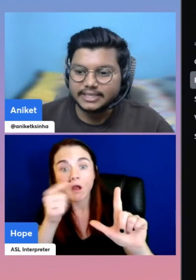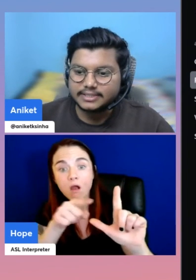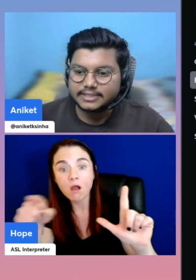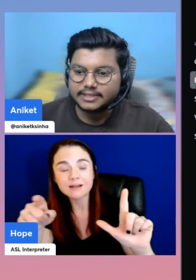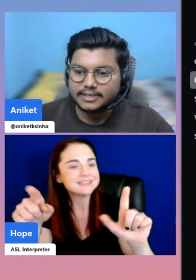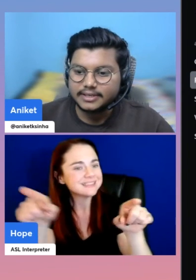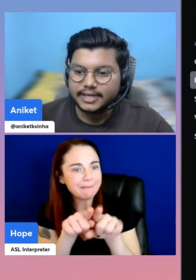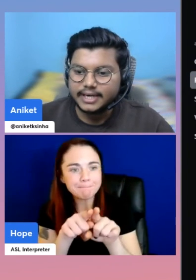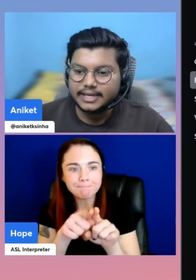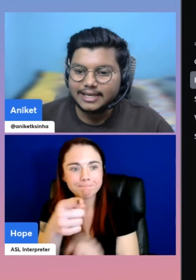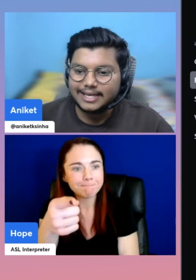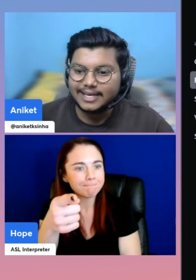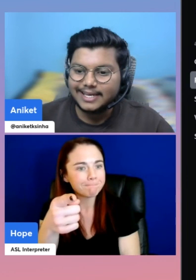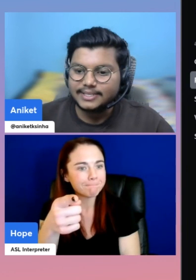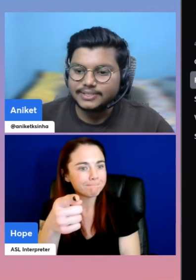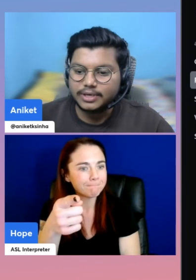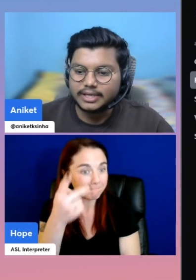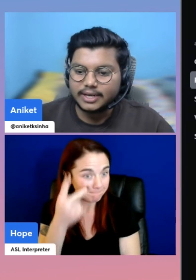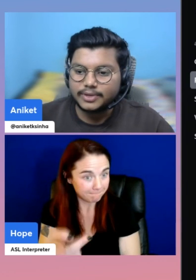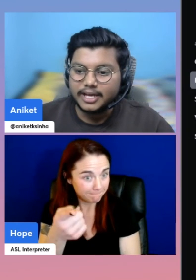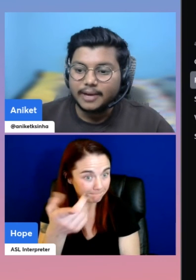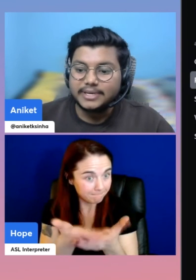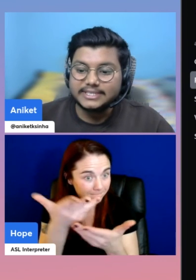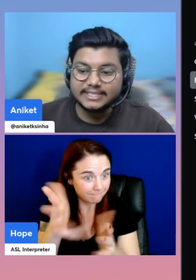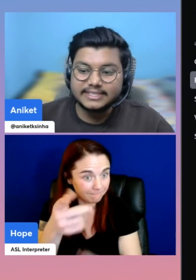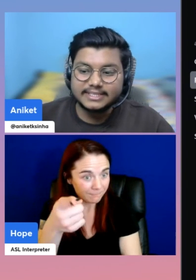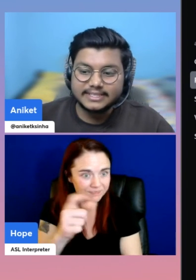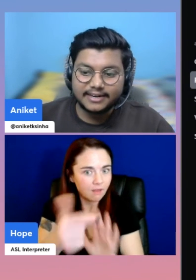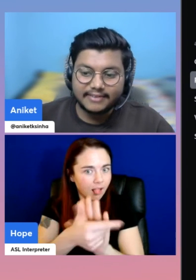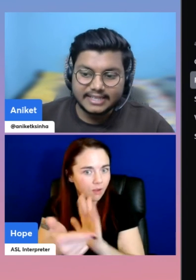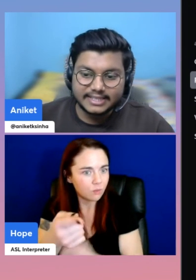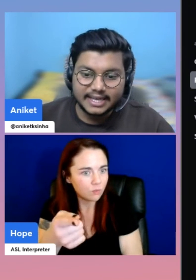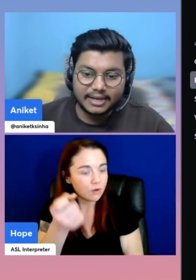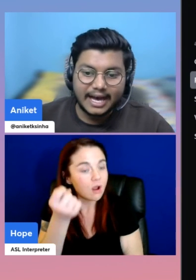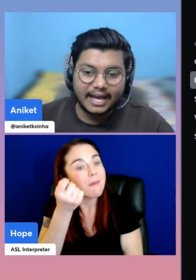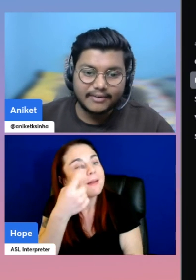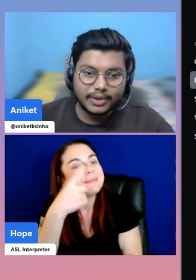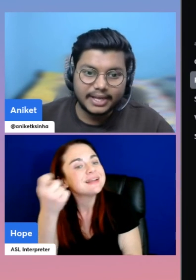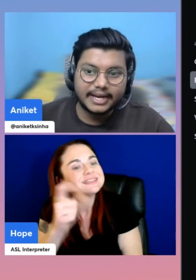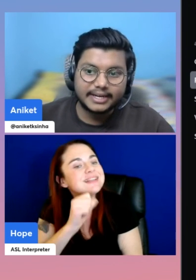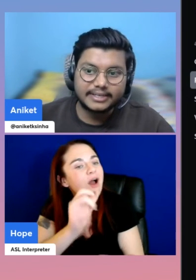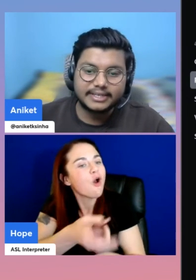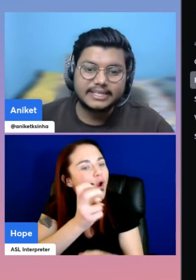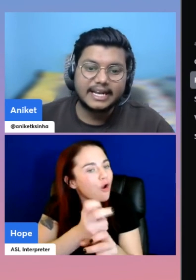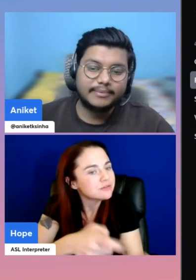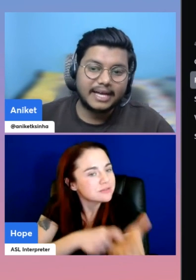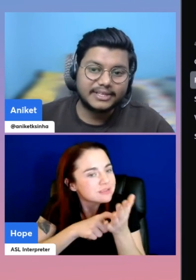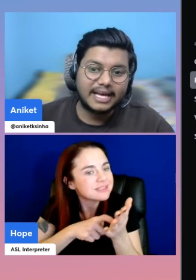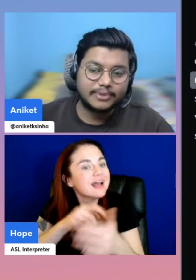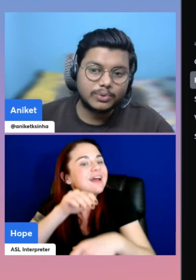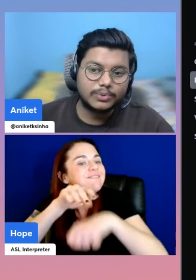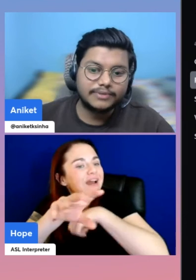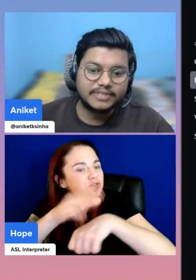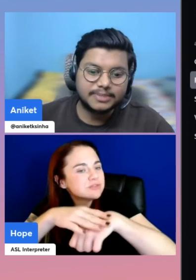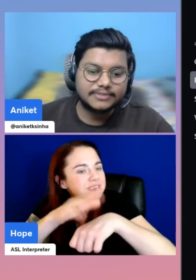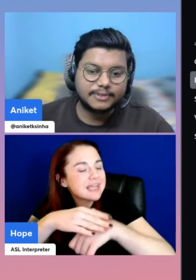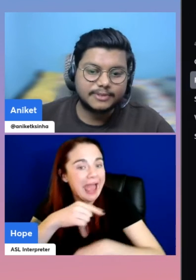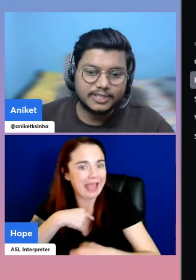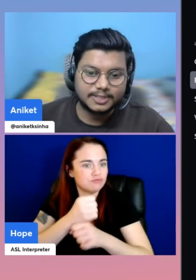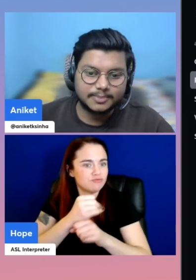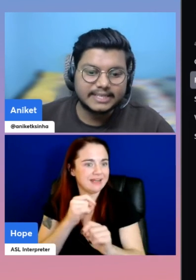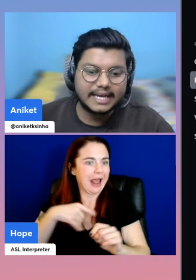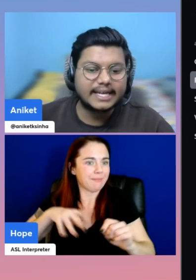same things, right? Is not allowed. But since this is advisory and I have only created this and I'm the owner of this